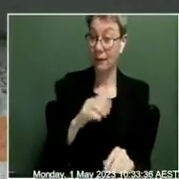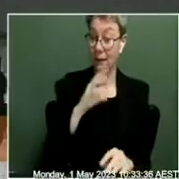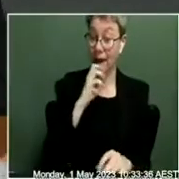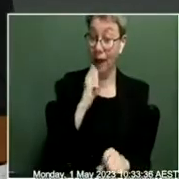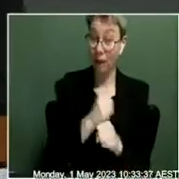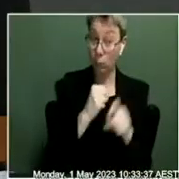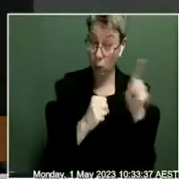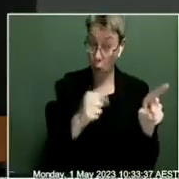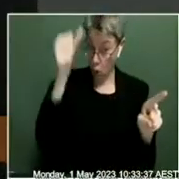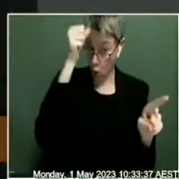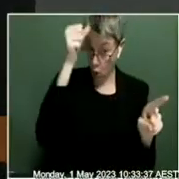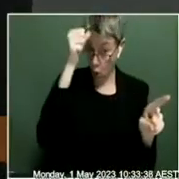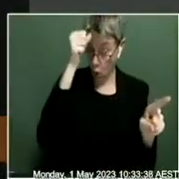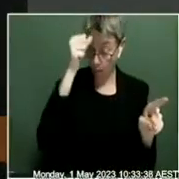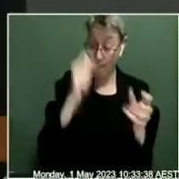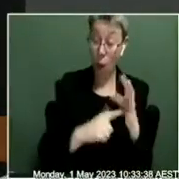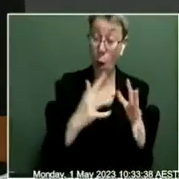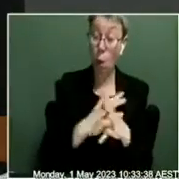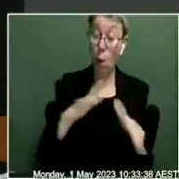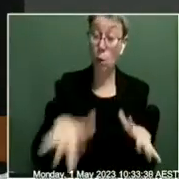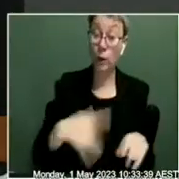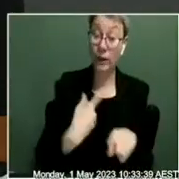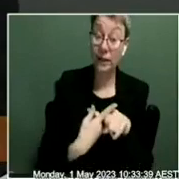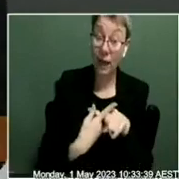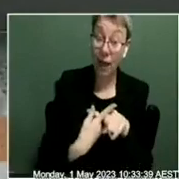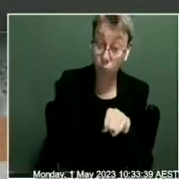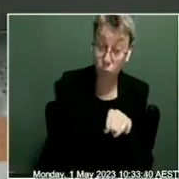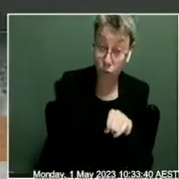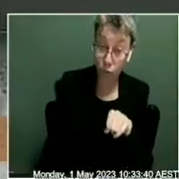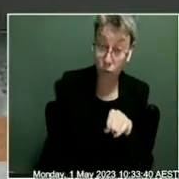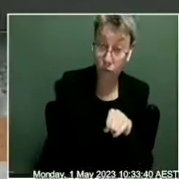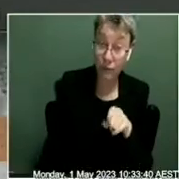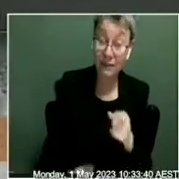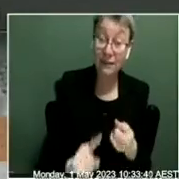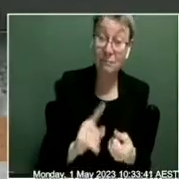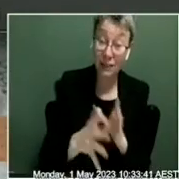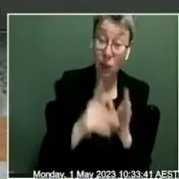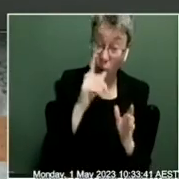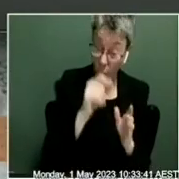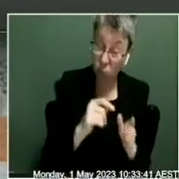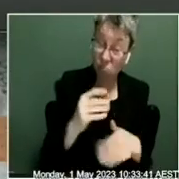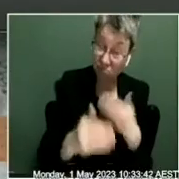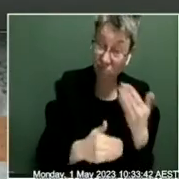If I could have one of the... Ask, are you finished with the trial sites or...?